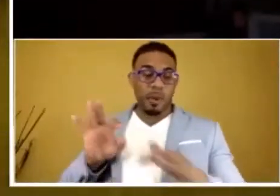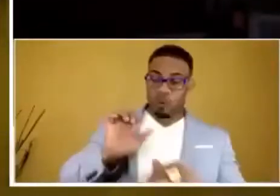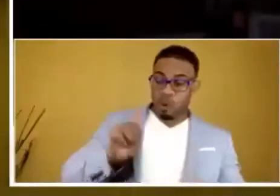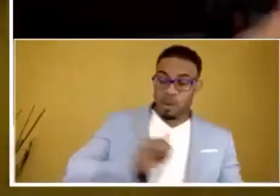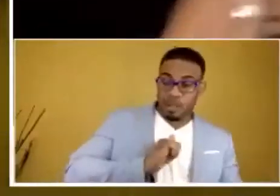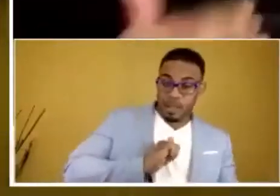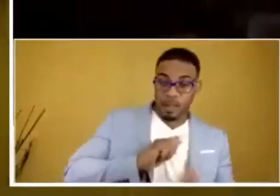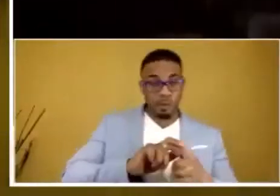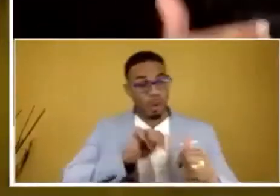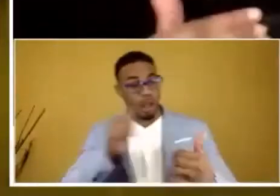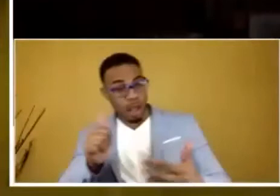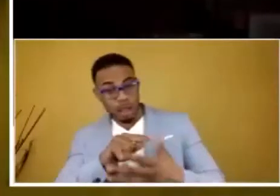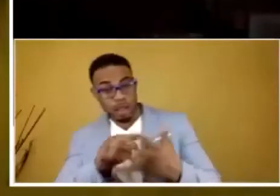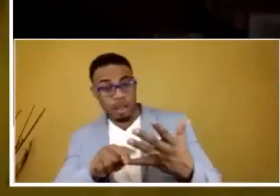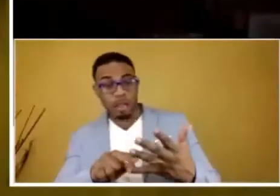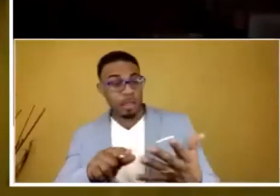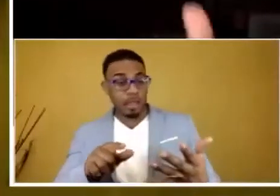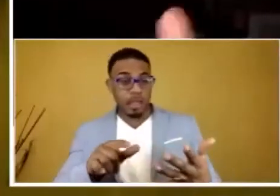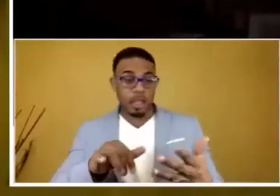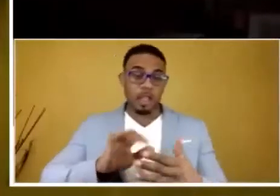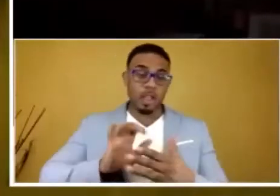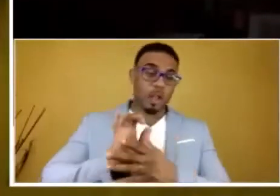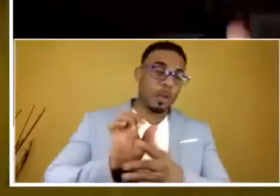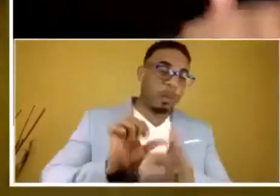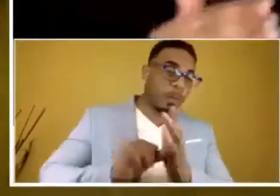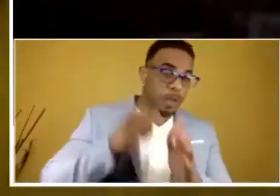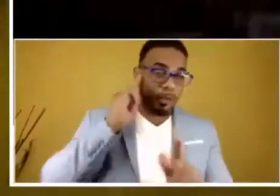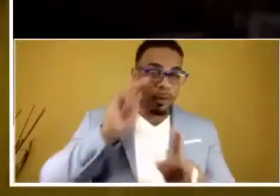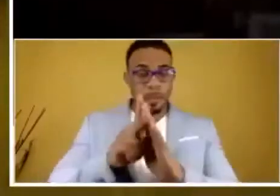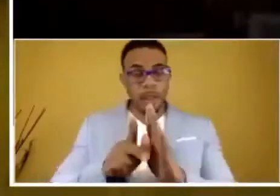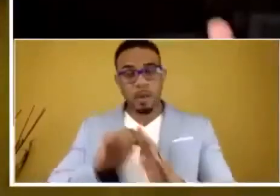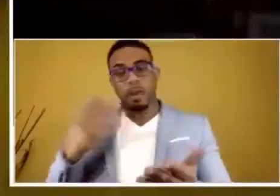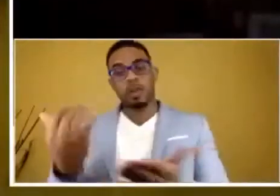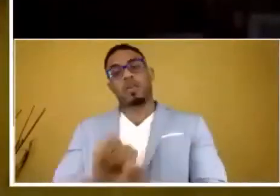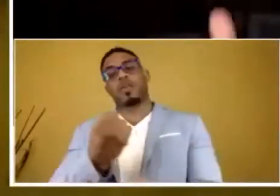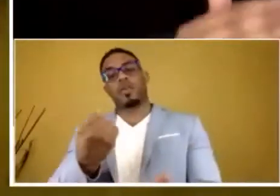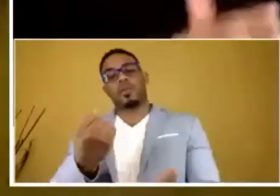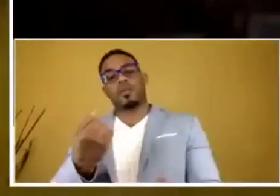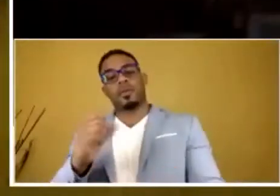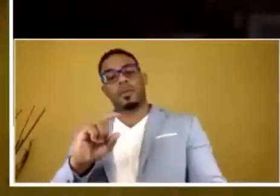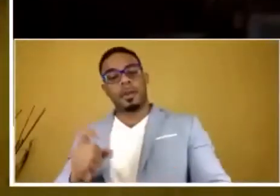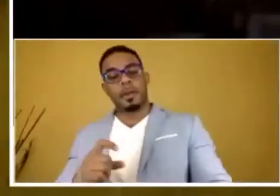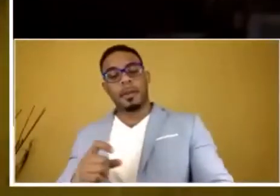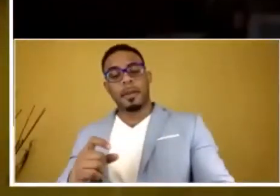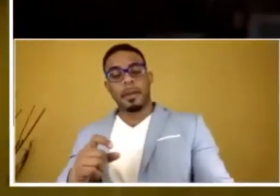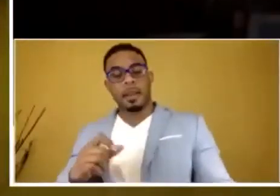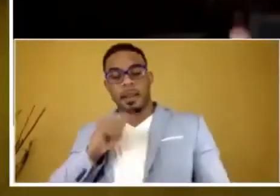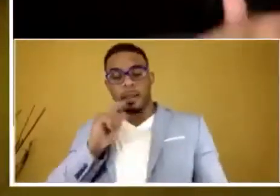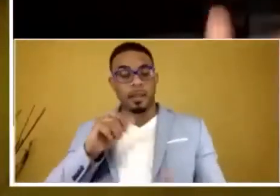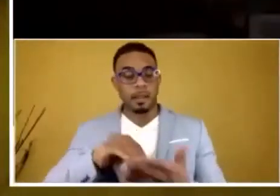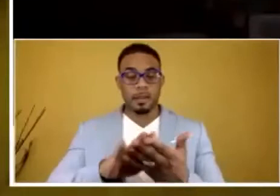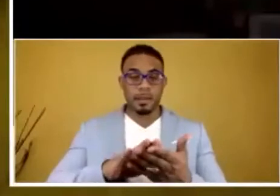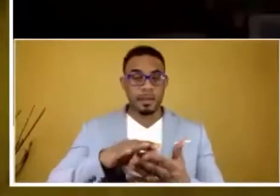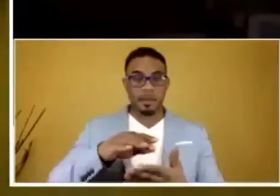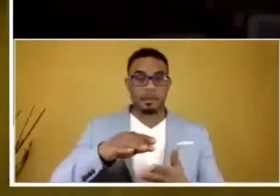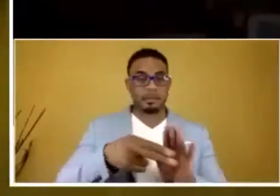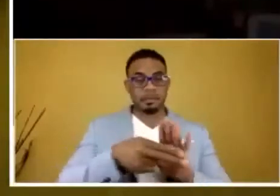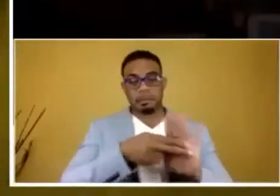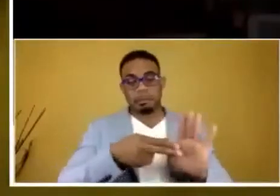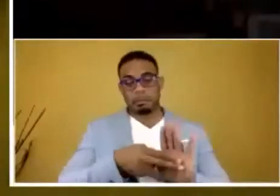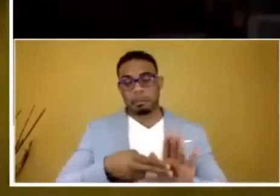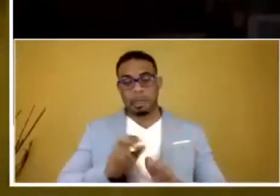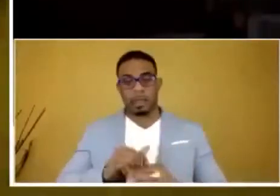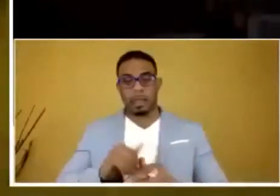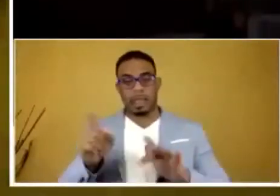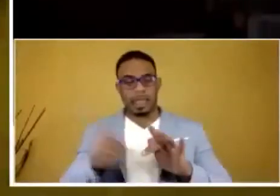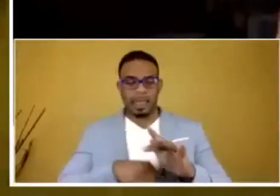to others, that pushes for policy that we deserve, that is transformative and not just putting platinum band-aids on the gaping